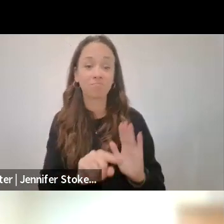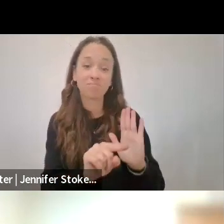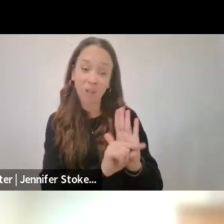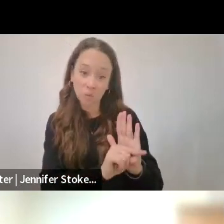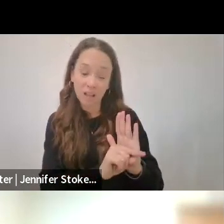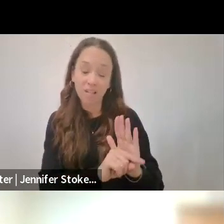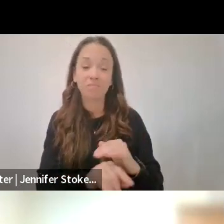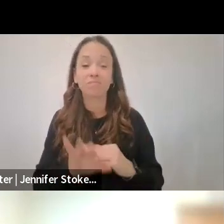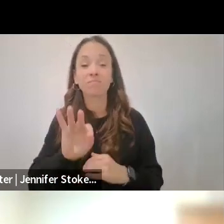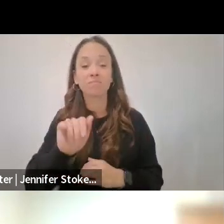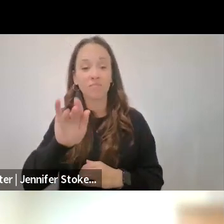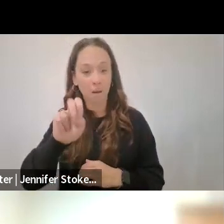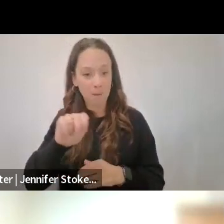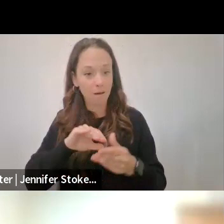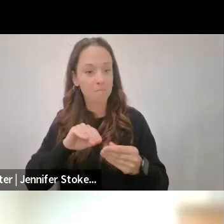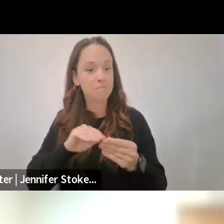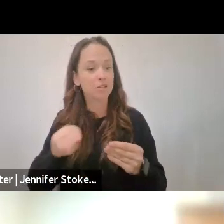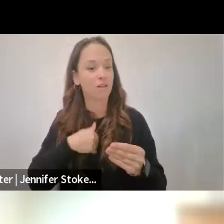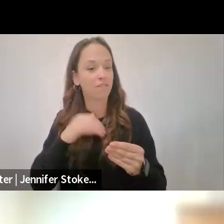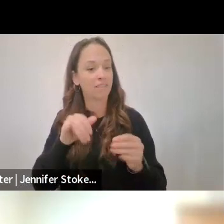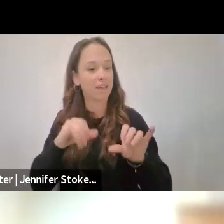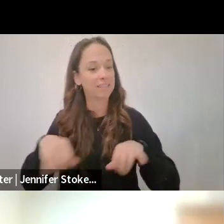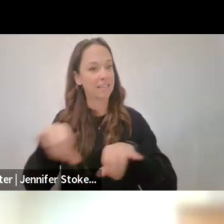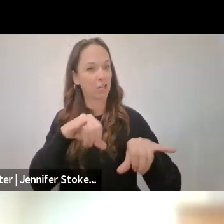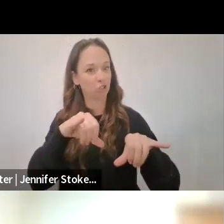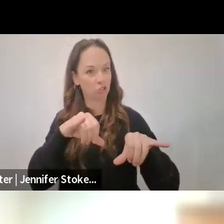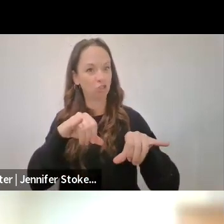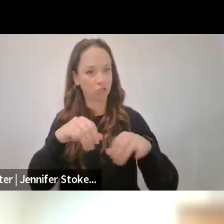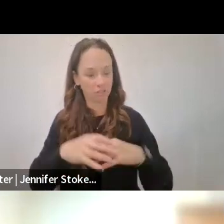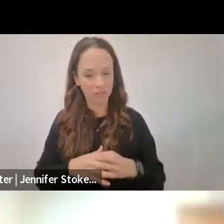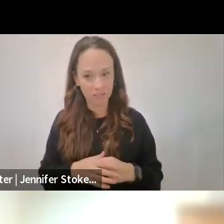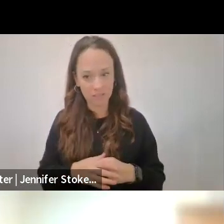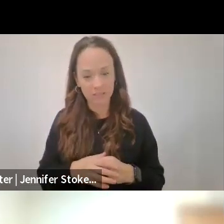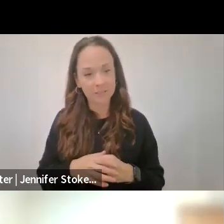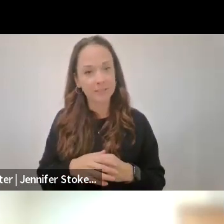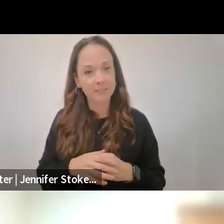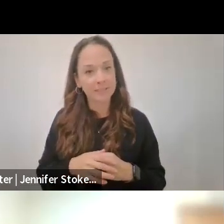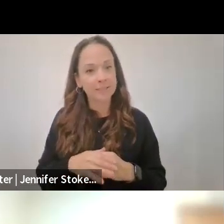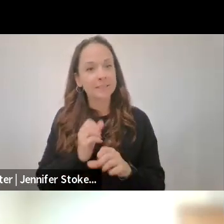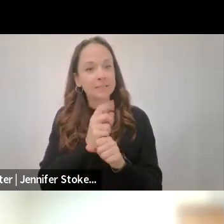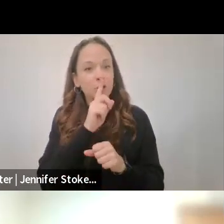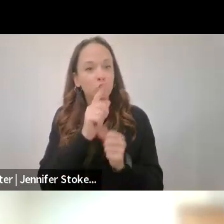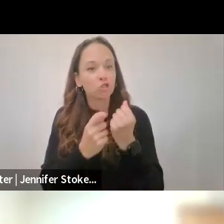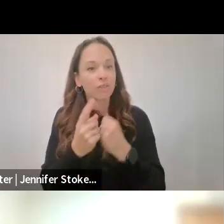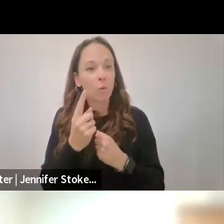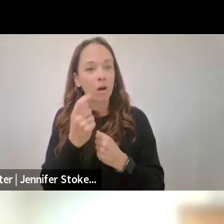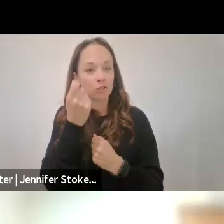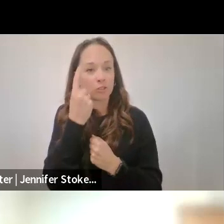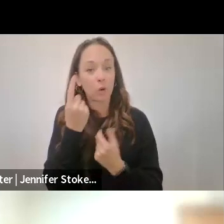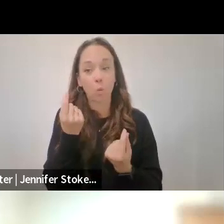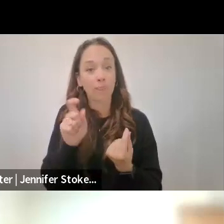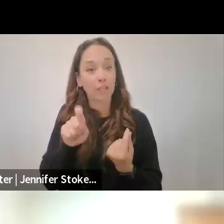about kind of having it standardized so that everyone understands what they should be doing and what's available to